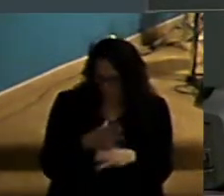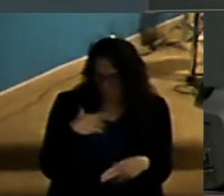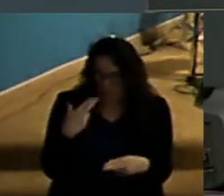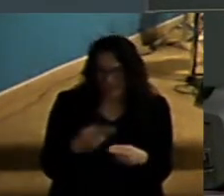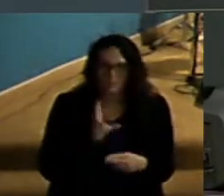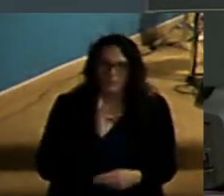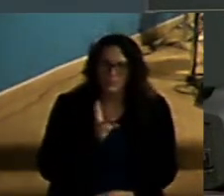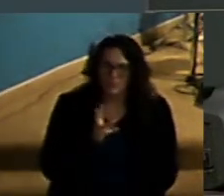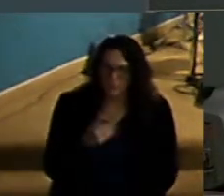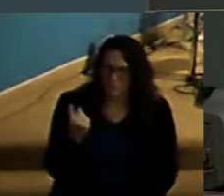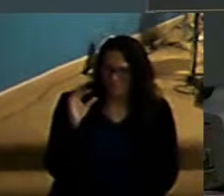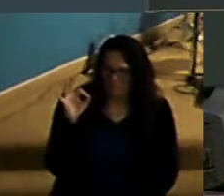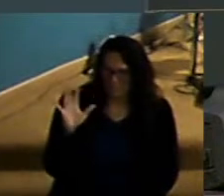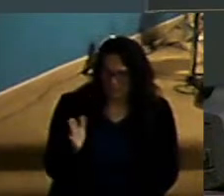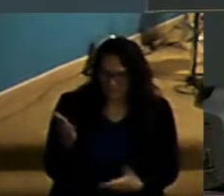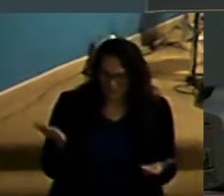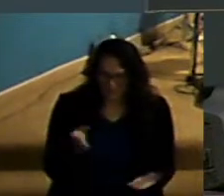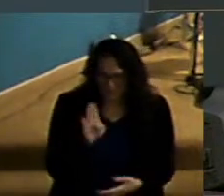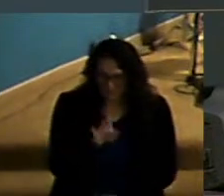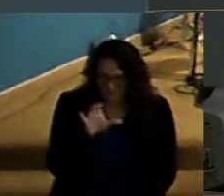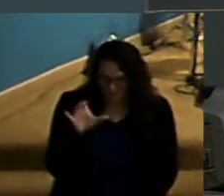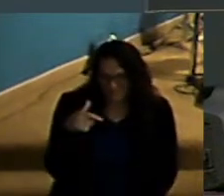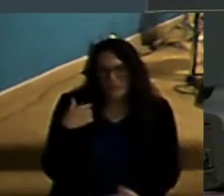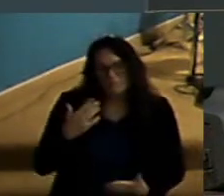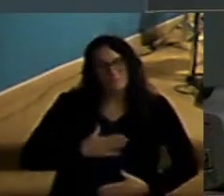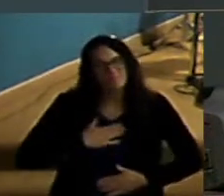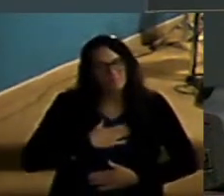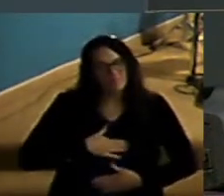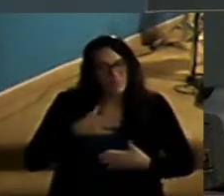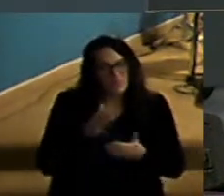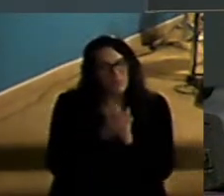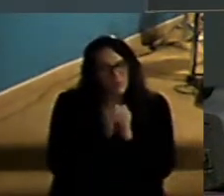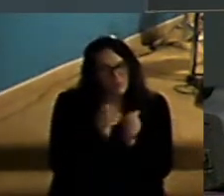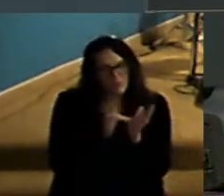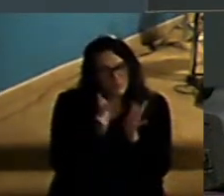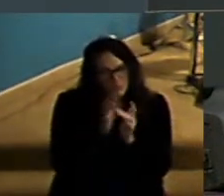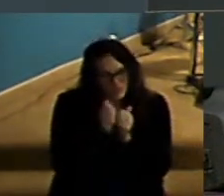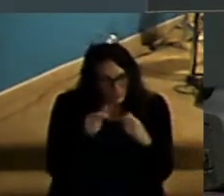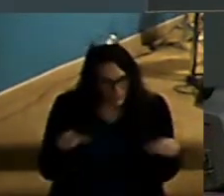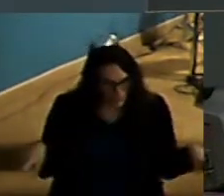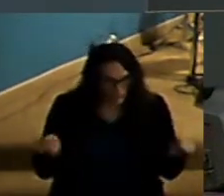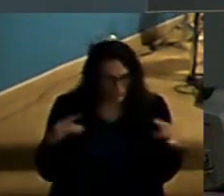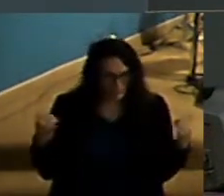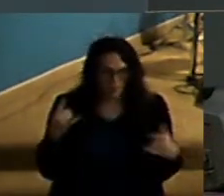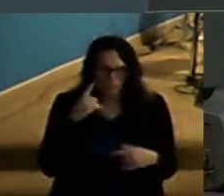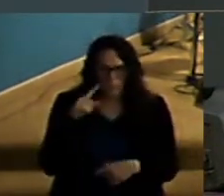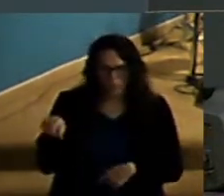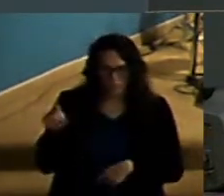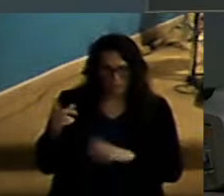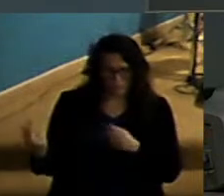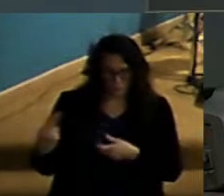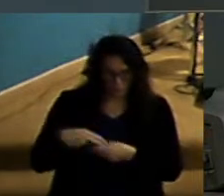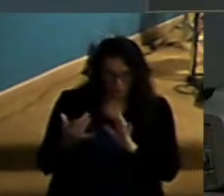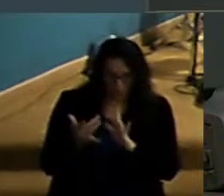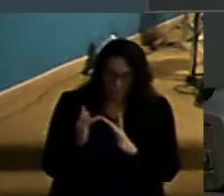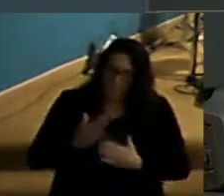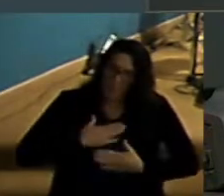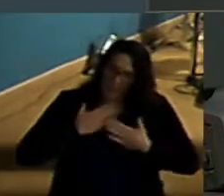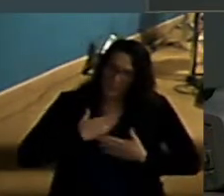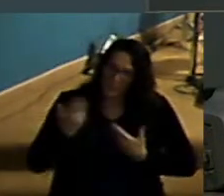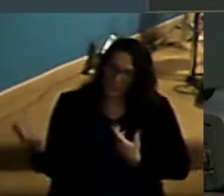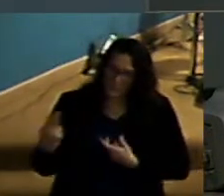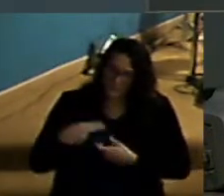Brosey, one of the ministers here at Berlin Christian Church. We're glad to worship Jesus with you today. For those who are online, we're glad that you're